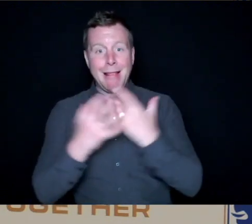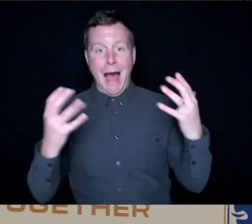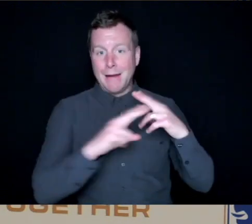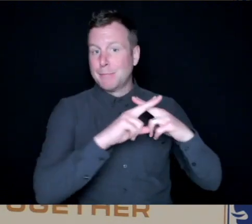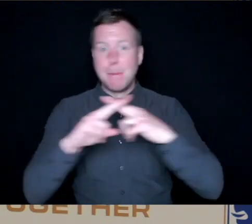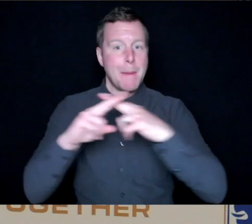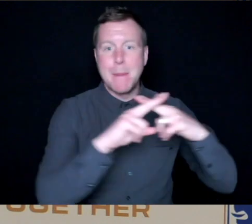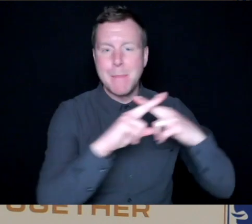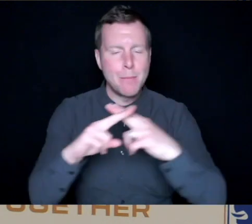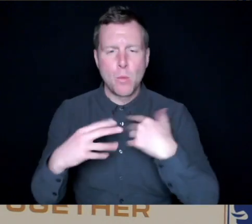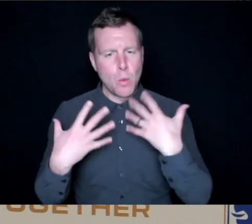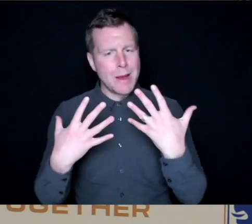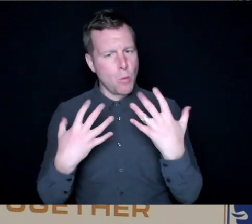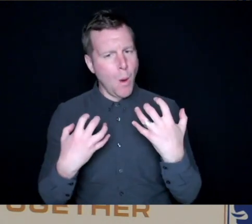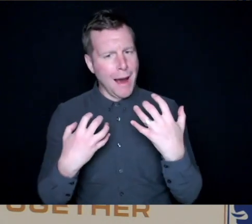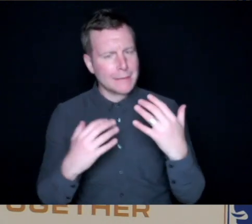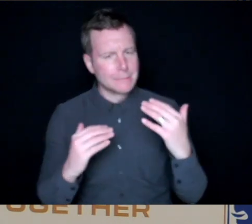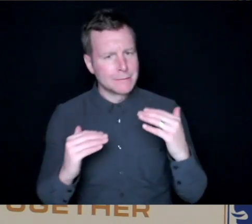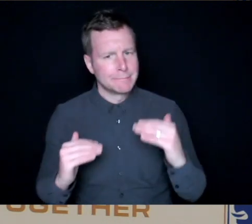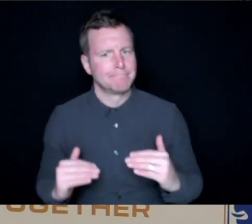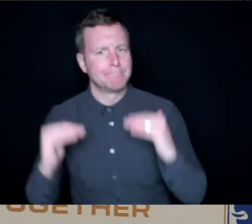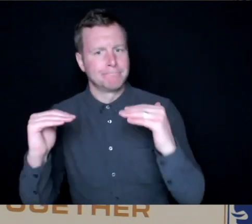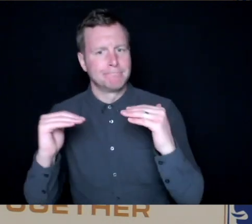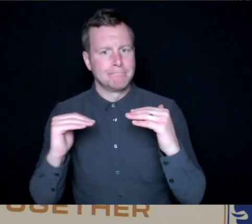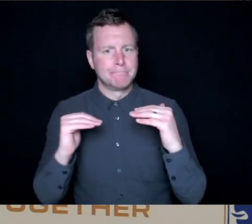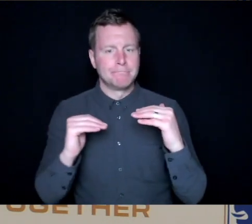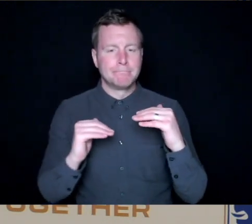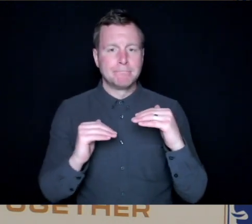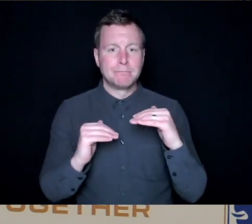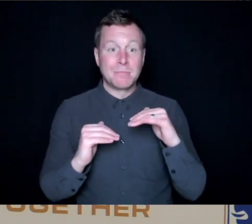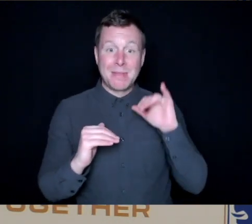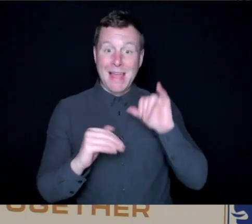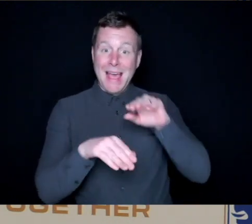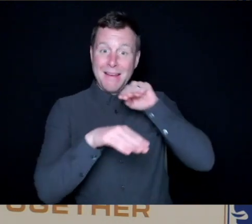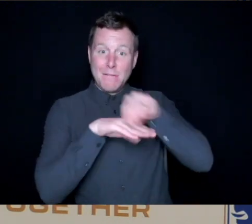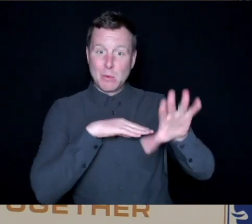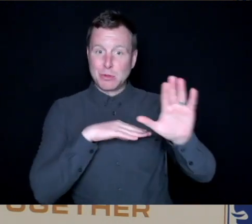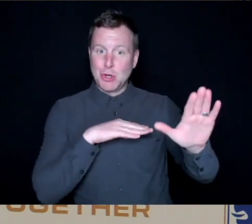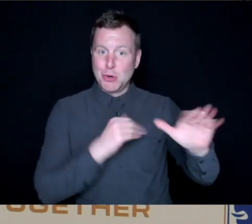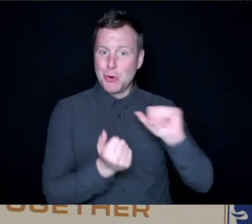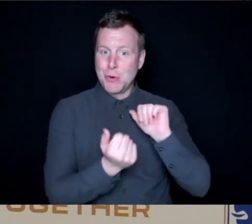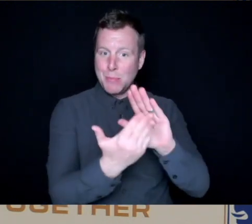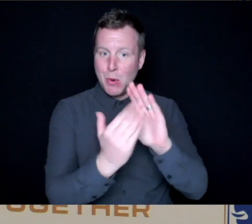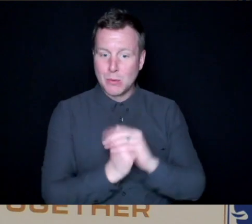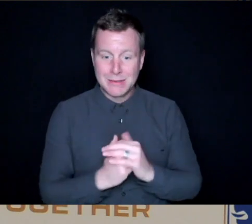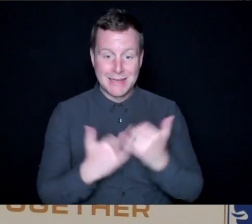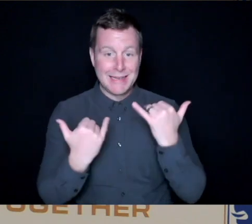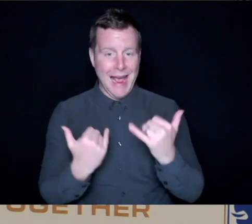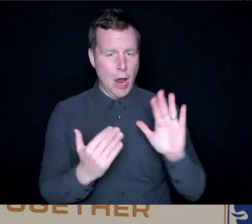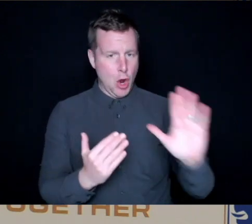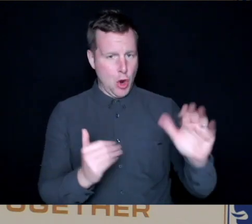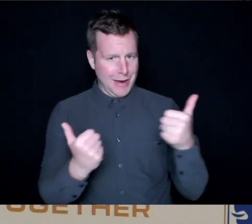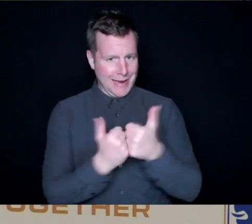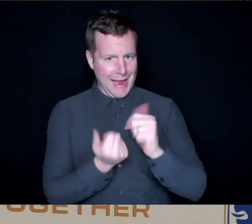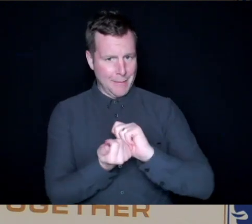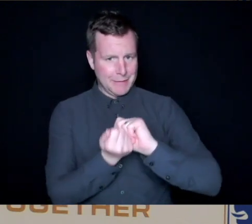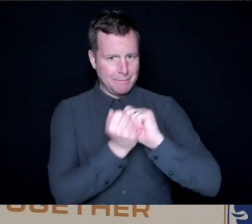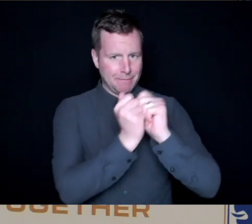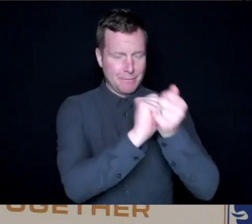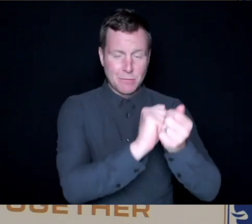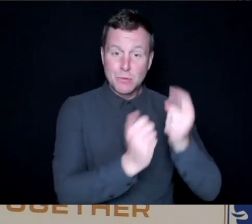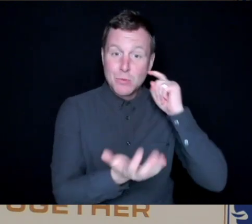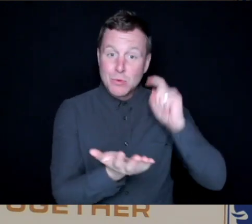saves. And I think that changes the dynamic of what she has to do. And I think her evolution now, which I think you